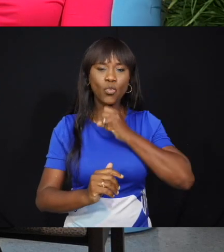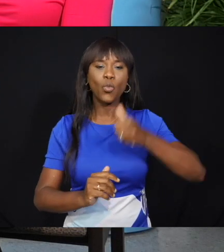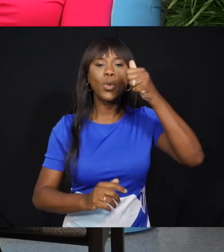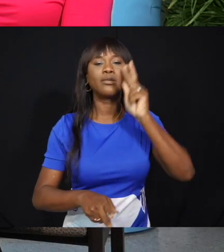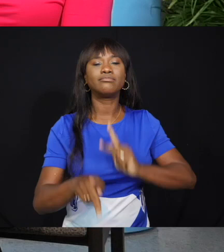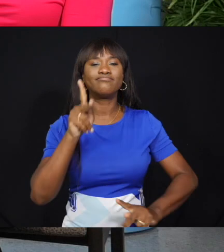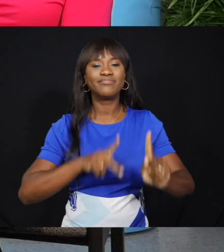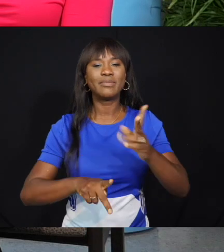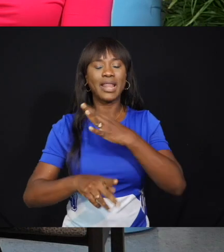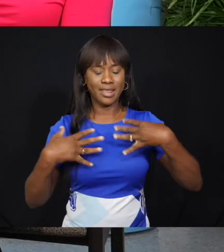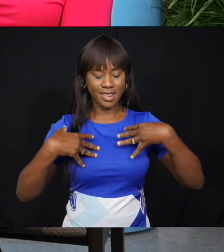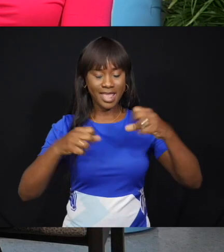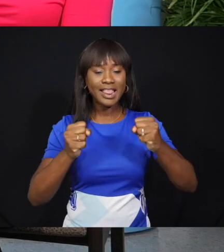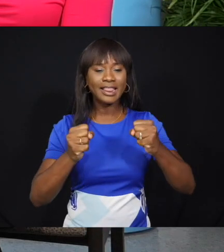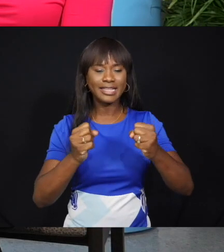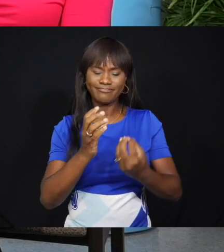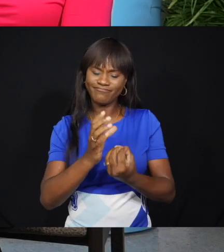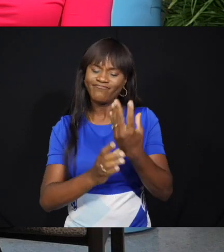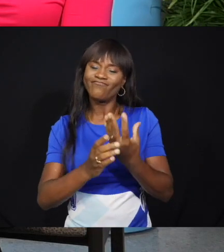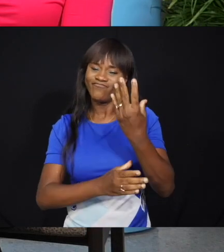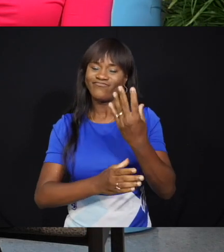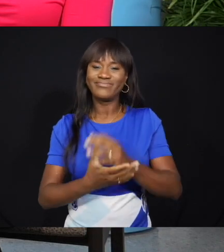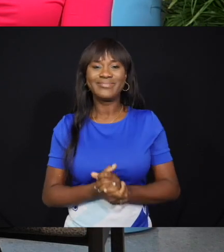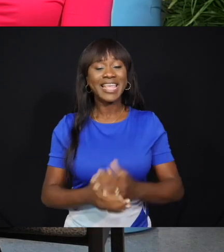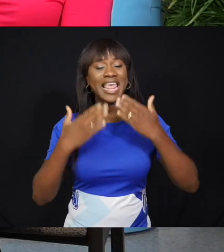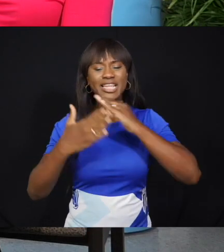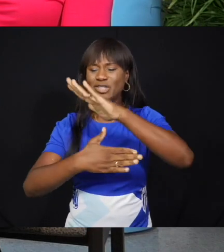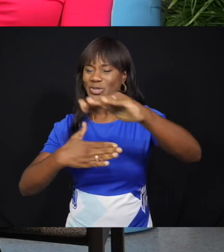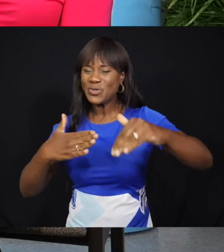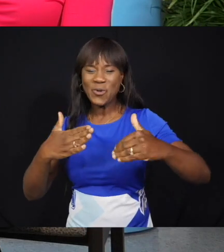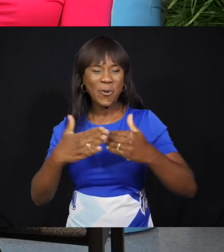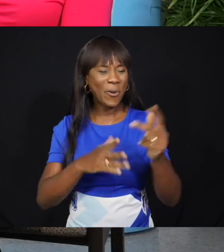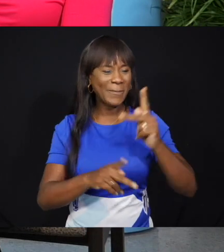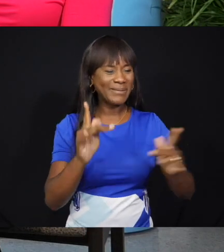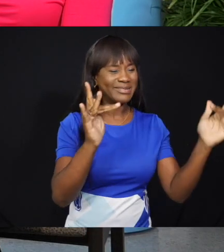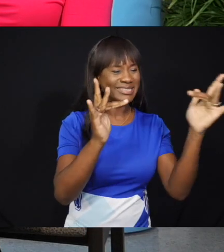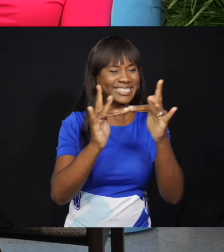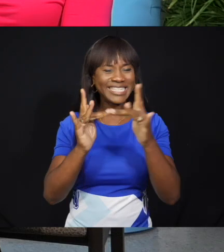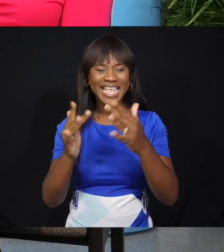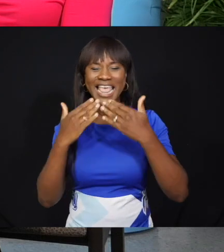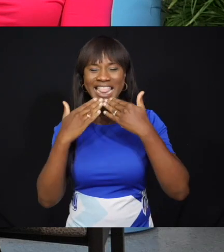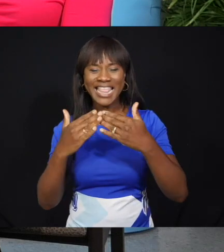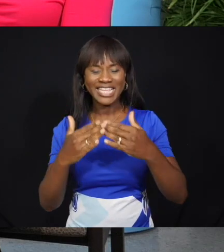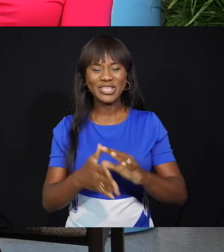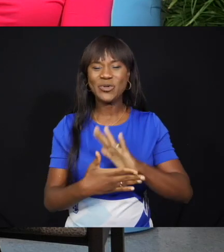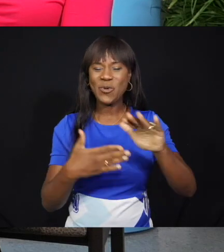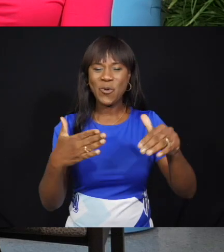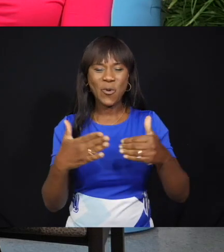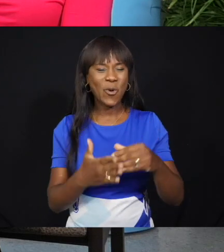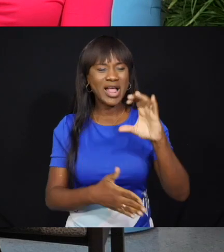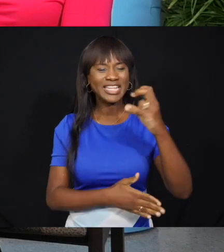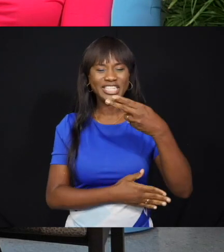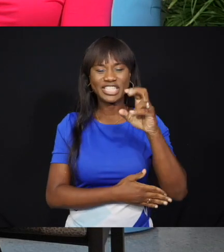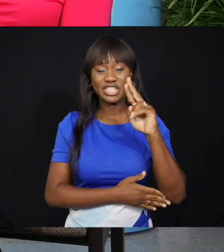Older Persons and Healthy Aging. A special thank you to all our virtual guests. Thank you so much, Charlene Yala Edson.